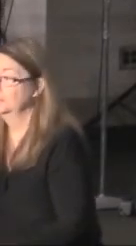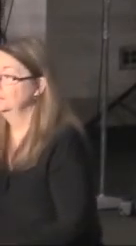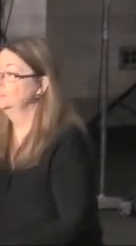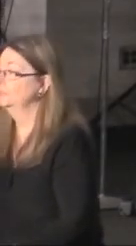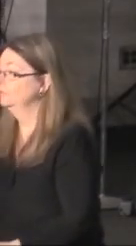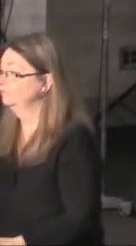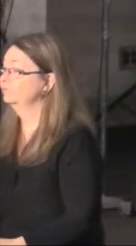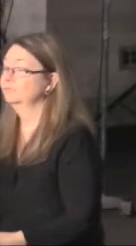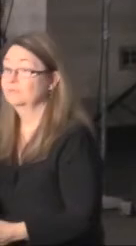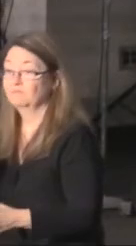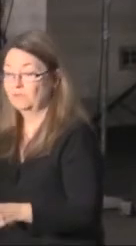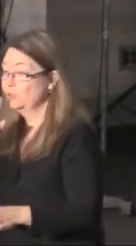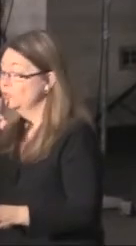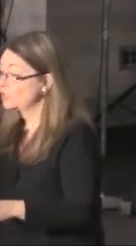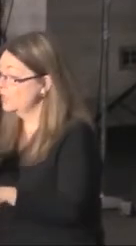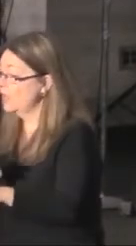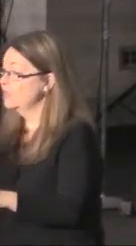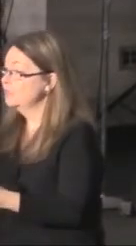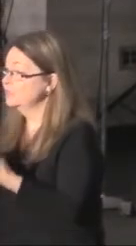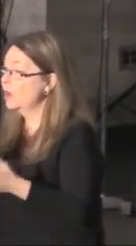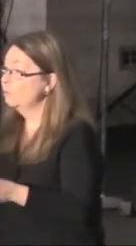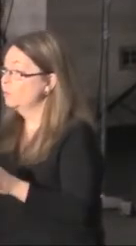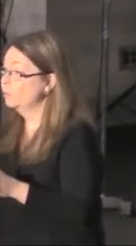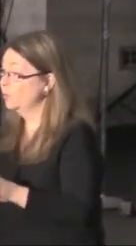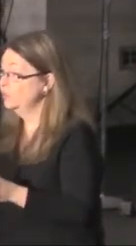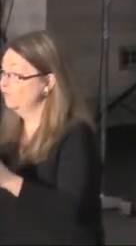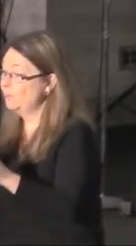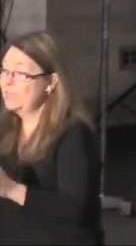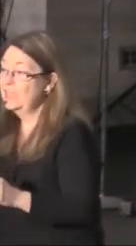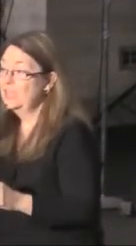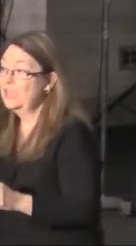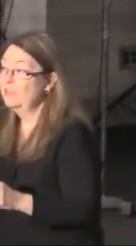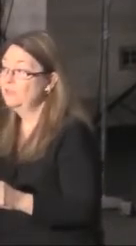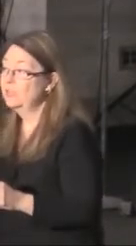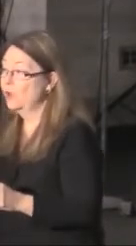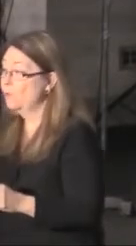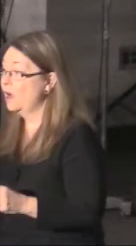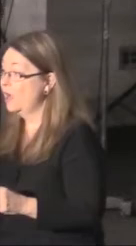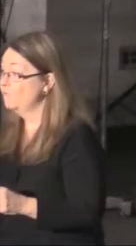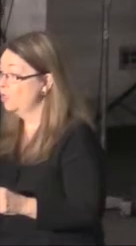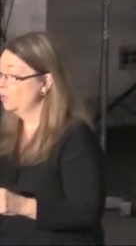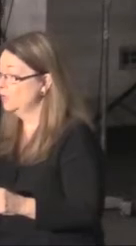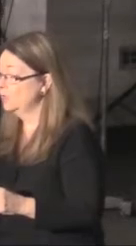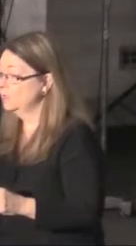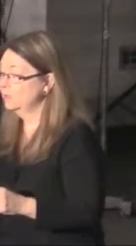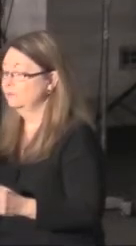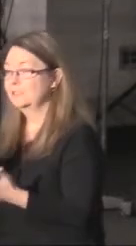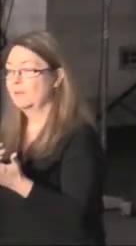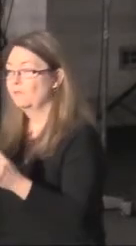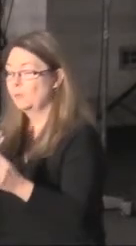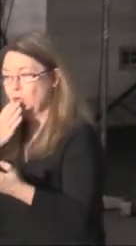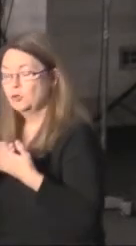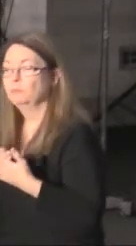preached. He says, look, indeed, some preach Christ from envy and rivalry, but others preach of goodwill. Envy is this